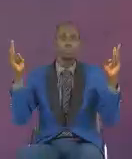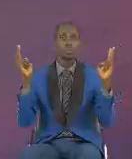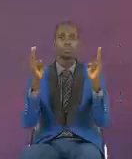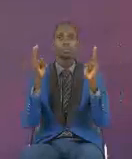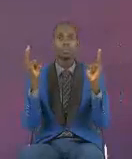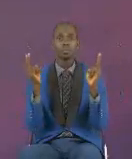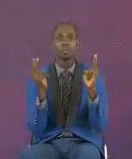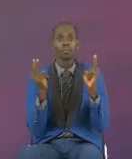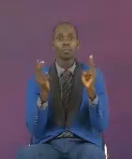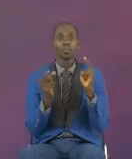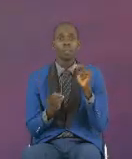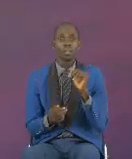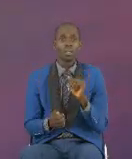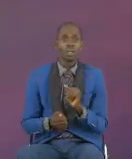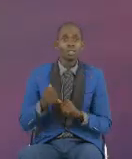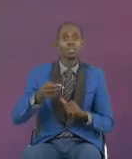higher ground.